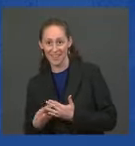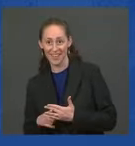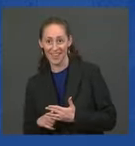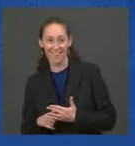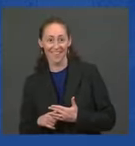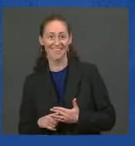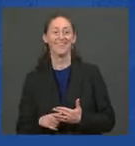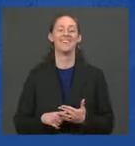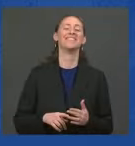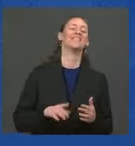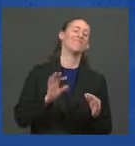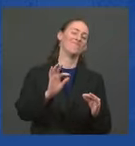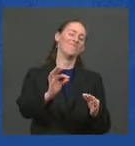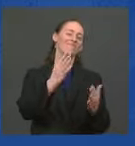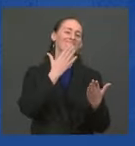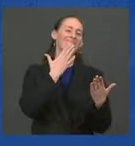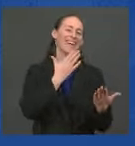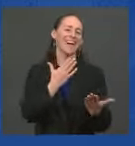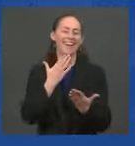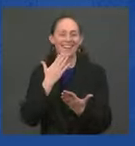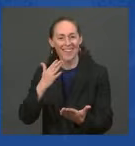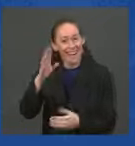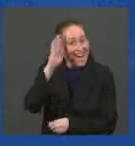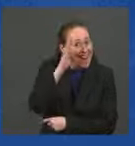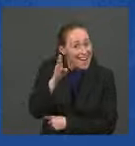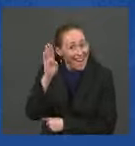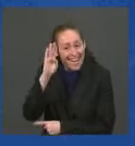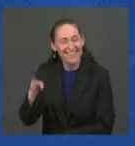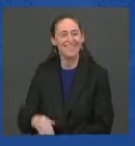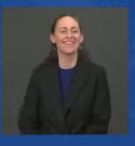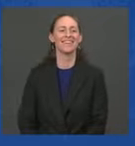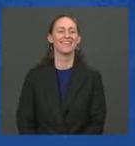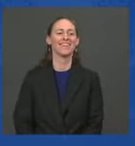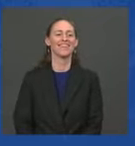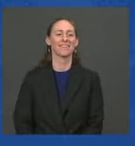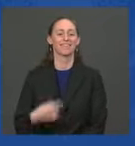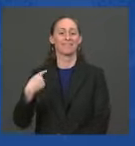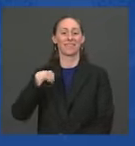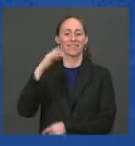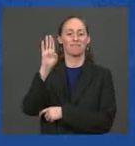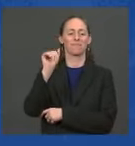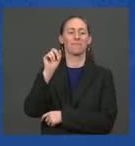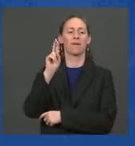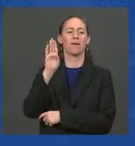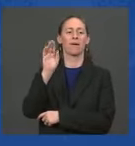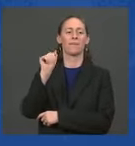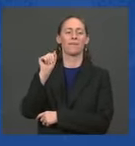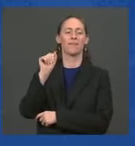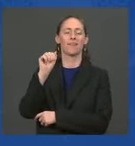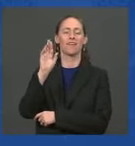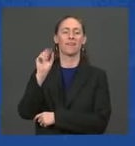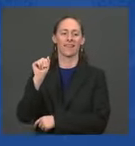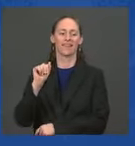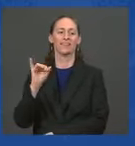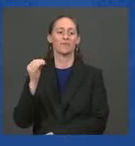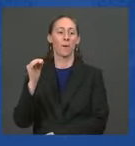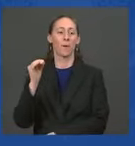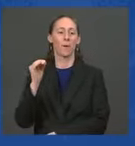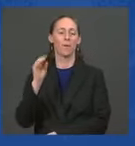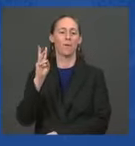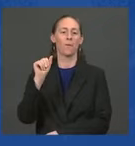you all for coming. Hi. My name is Barbara Jo Warner, and I'm the Executive Director of the Capital Child Development